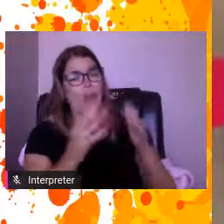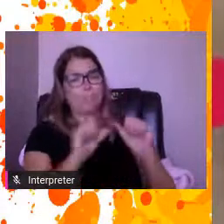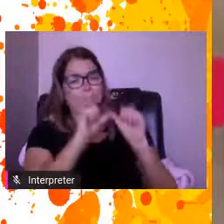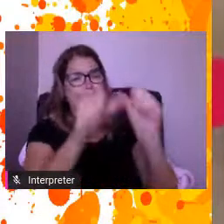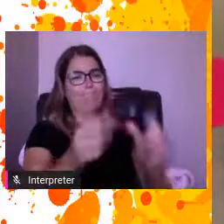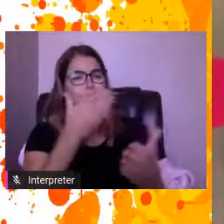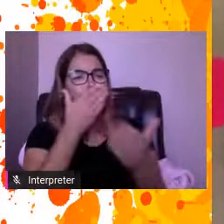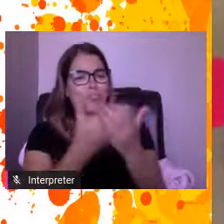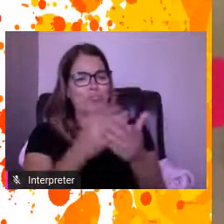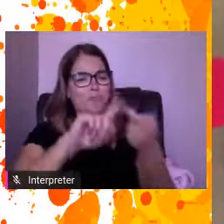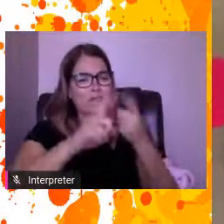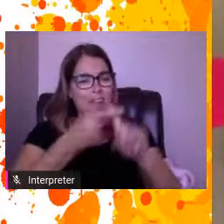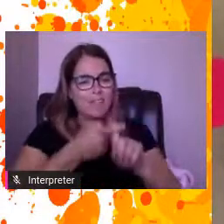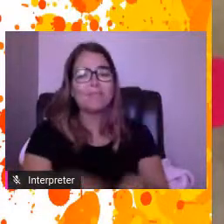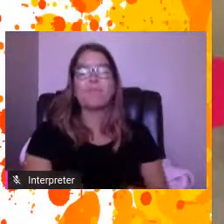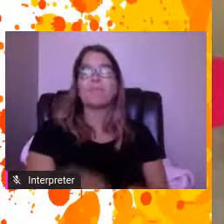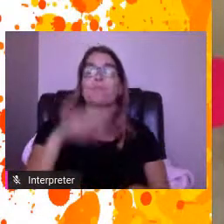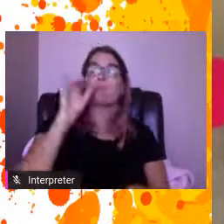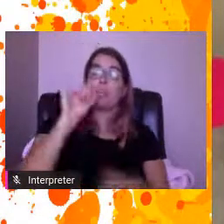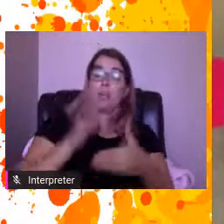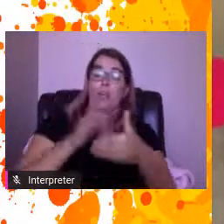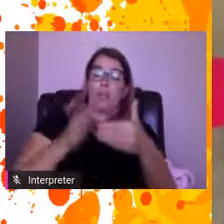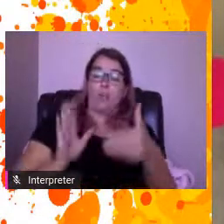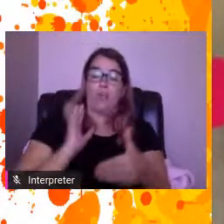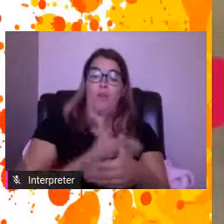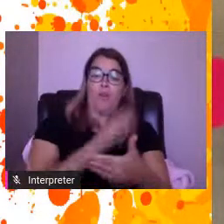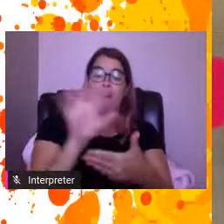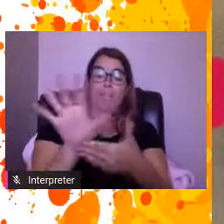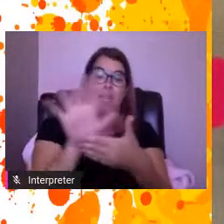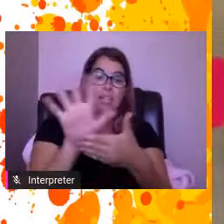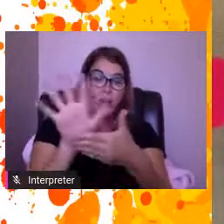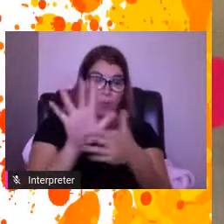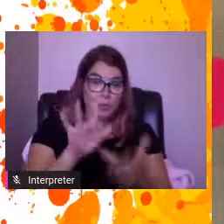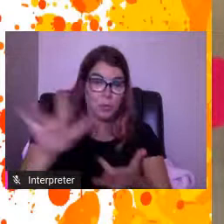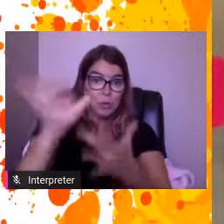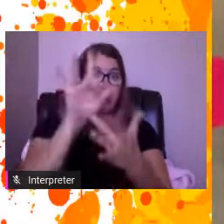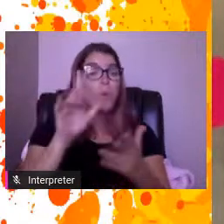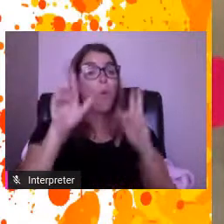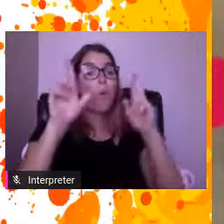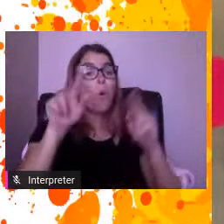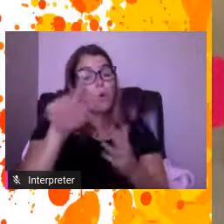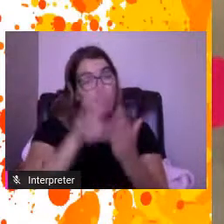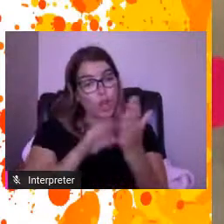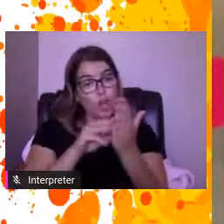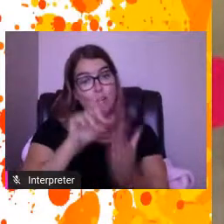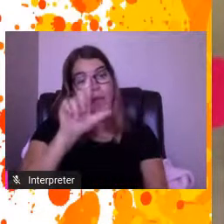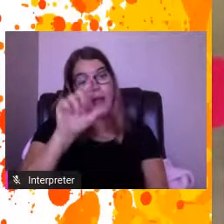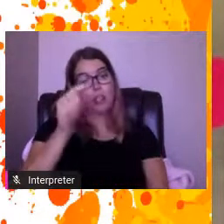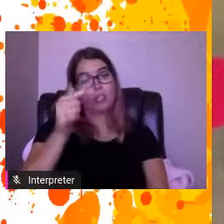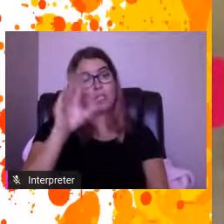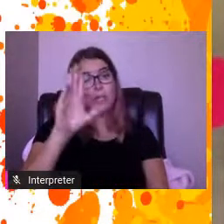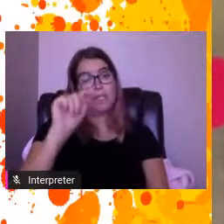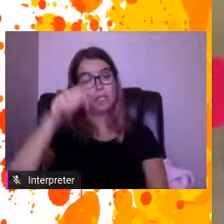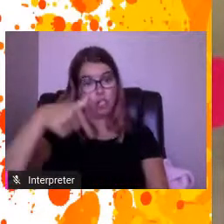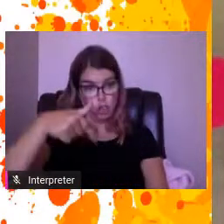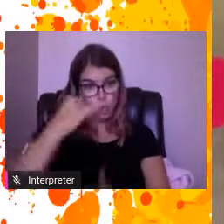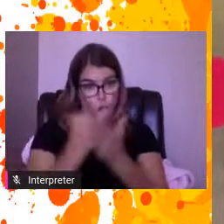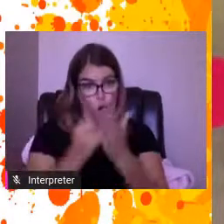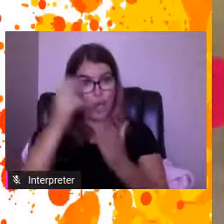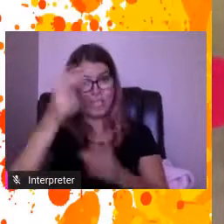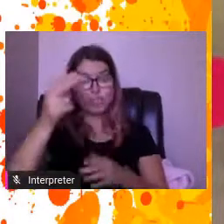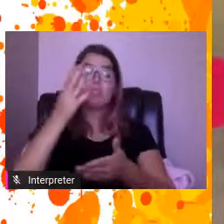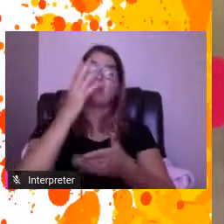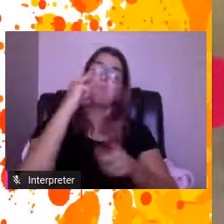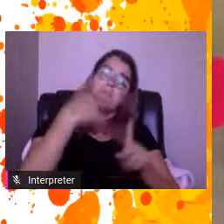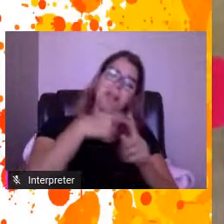Well, that concludes our video tour. We hope that you learned a little about LGBTQ plus art history and about some of the artworks in our permanent collection that